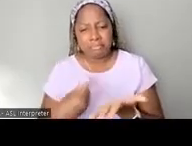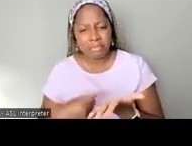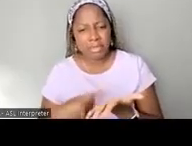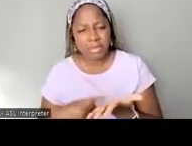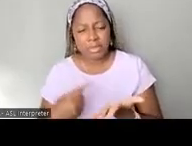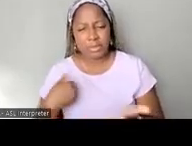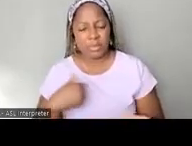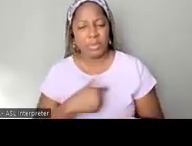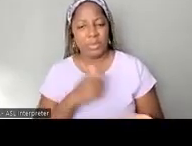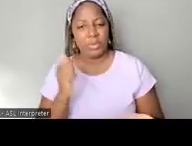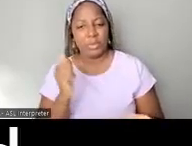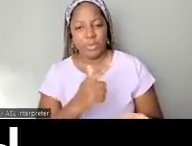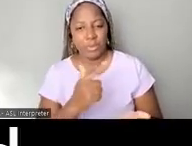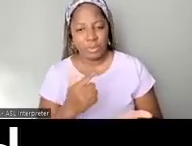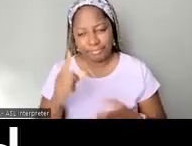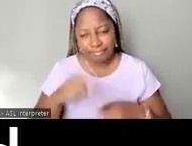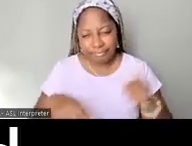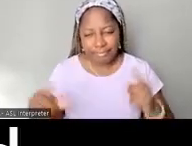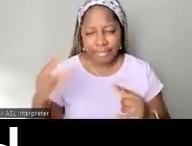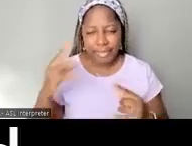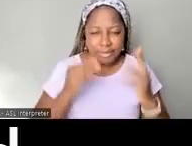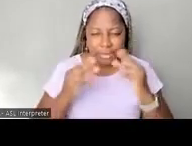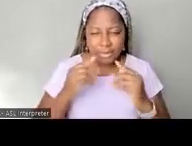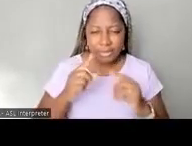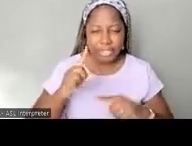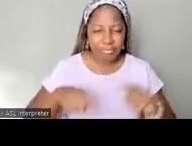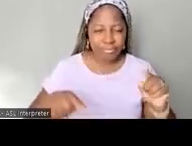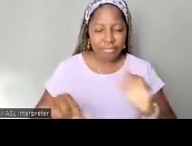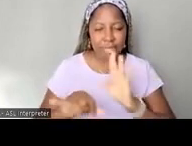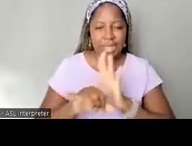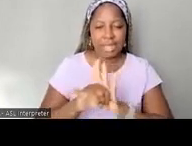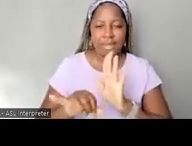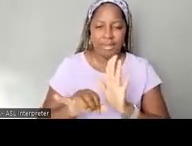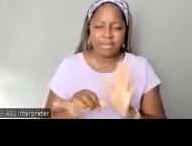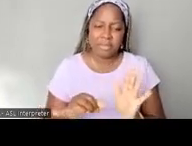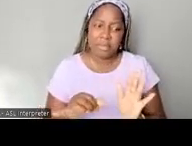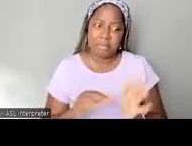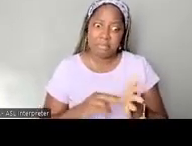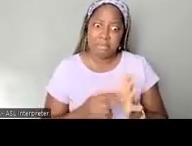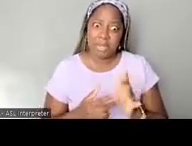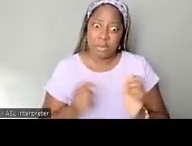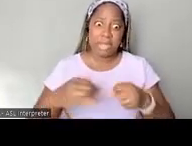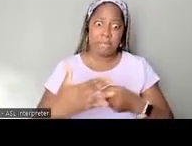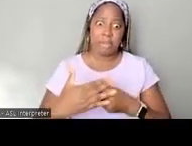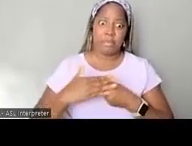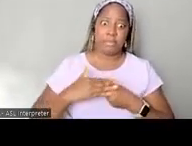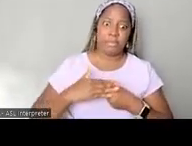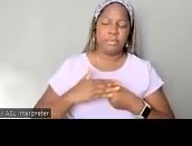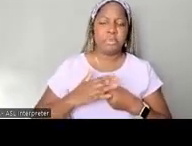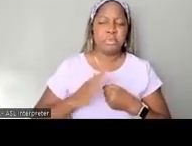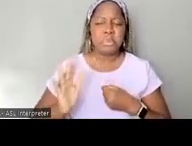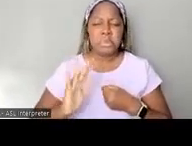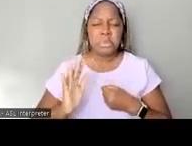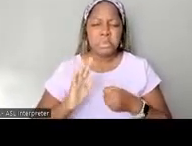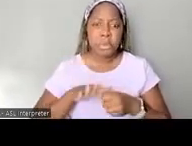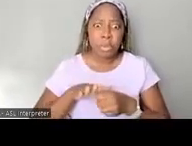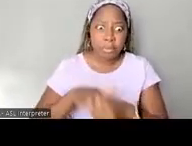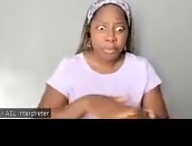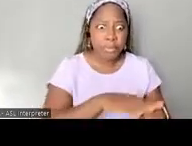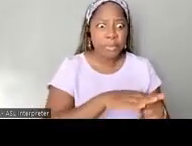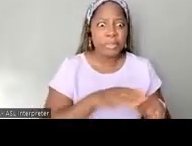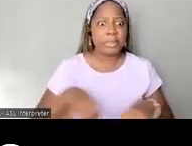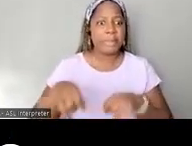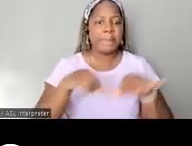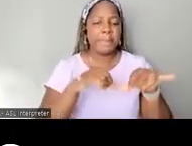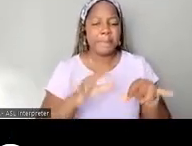And not all of those things are oppressed or have had historical oppression in those. And so as we